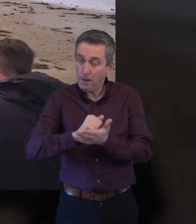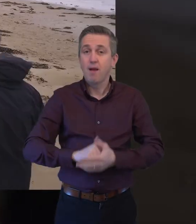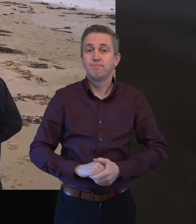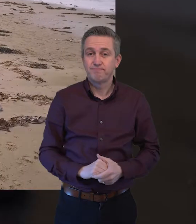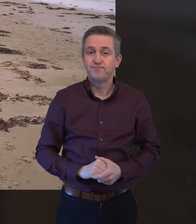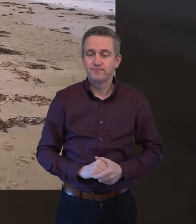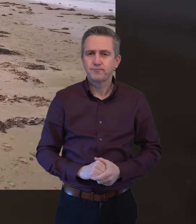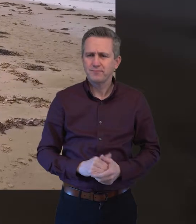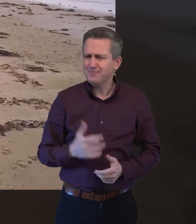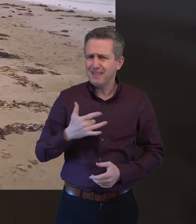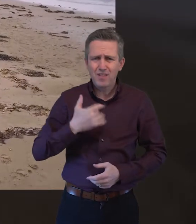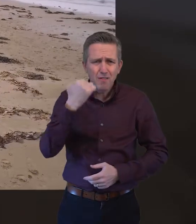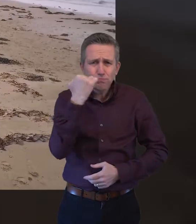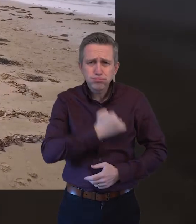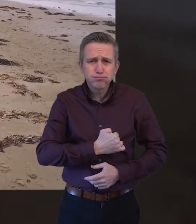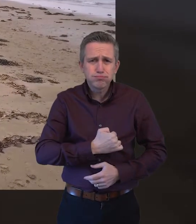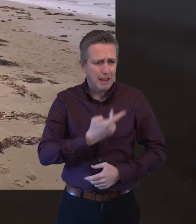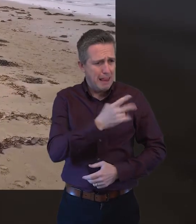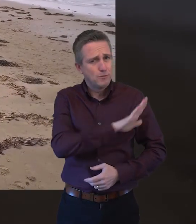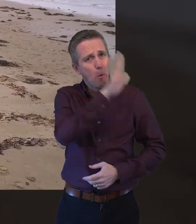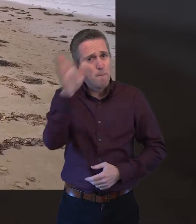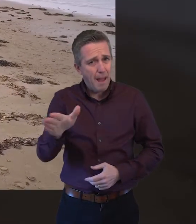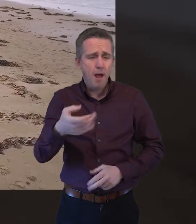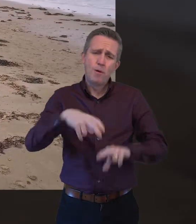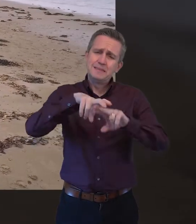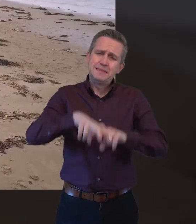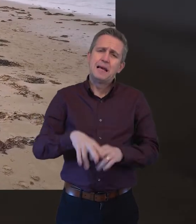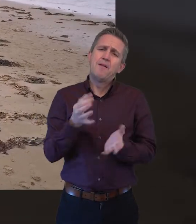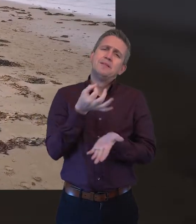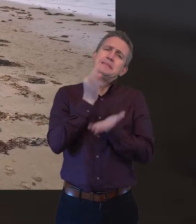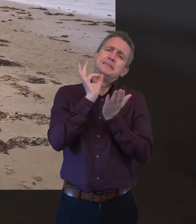Mm-hmm. Come on, I'm freezing. Let's head back. I'm dying to finally get a cup of tea.